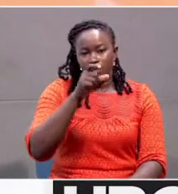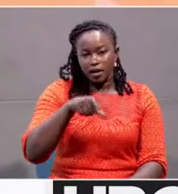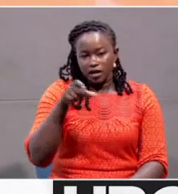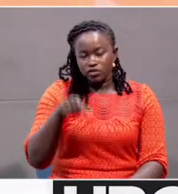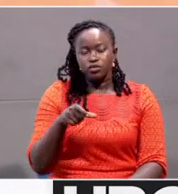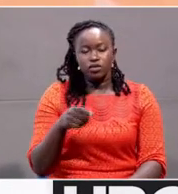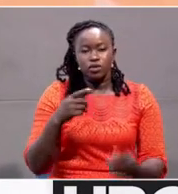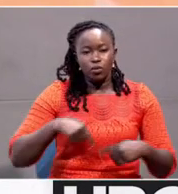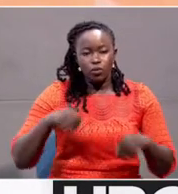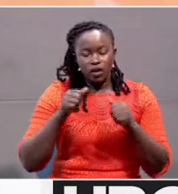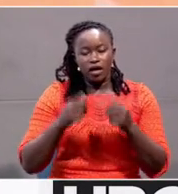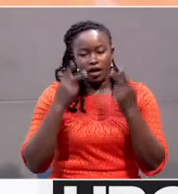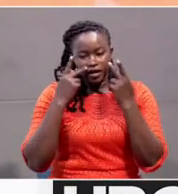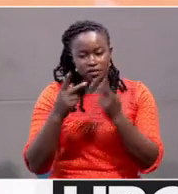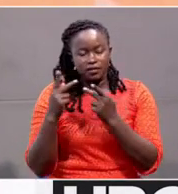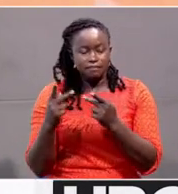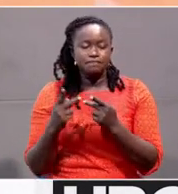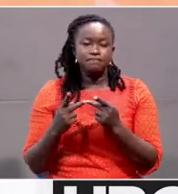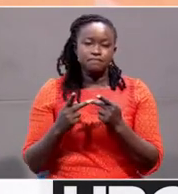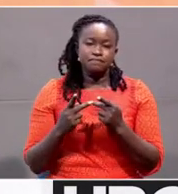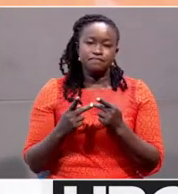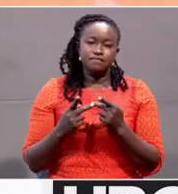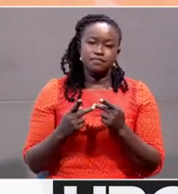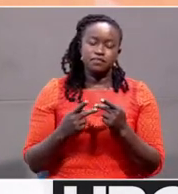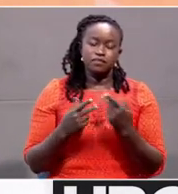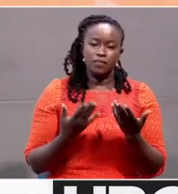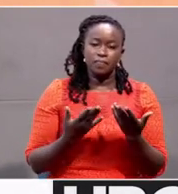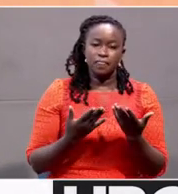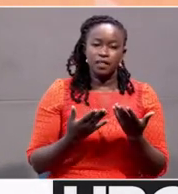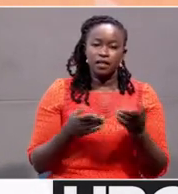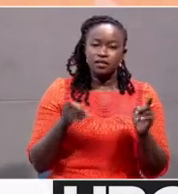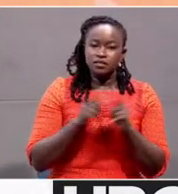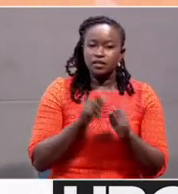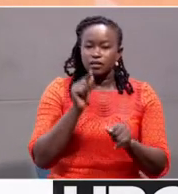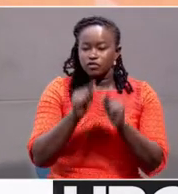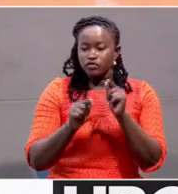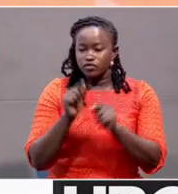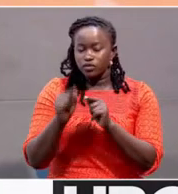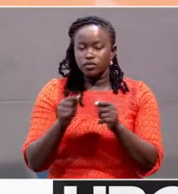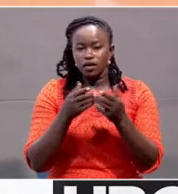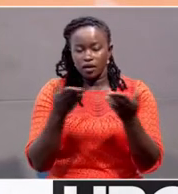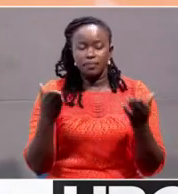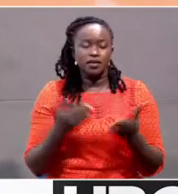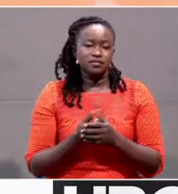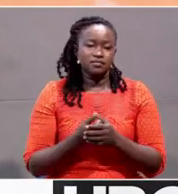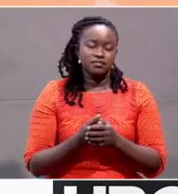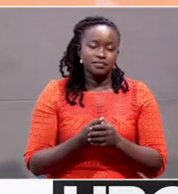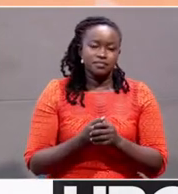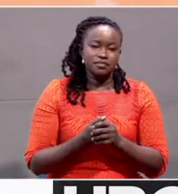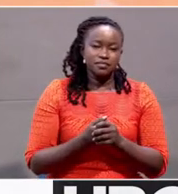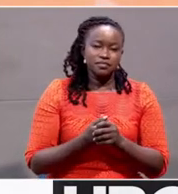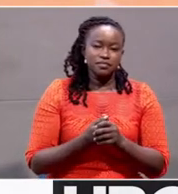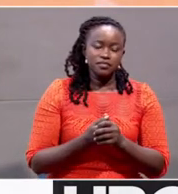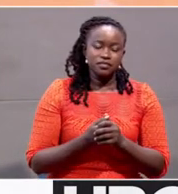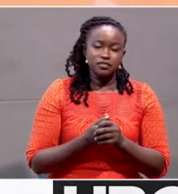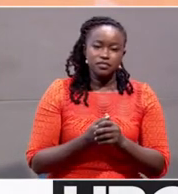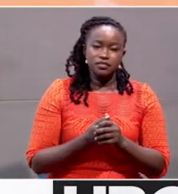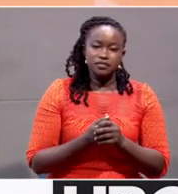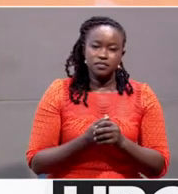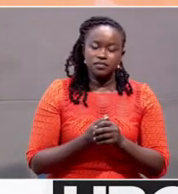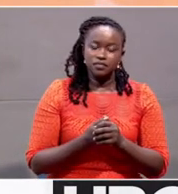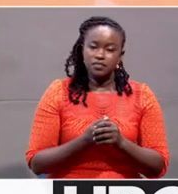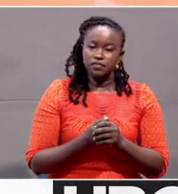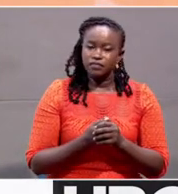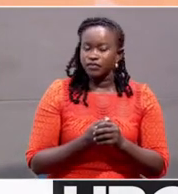you, and more so if you do not look your age, but by a few lucky young, so lucky few who do not look their ages, they will tell you you're too young